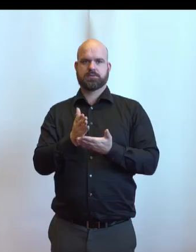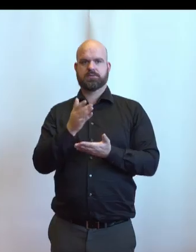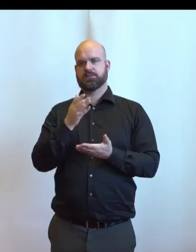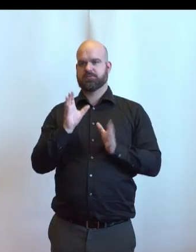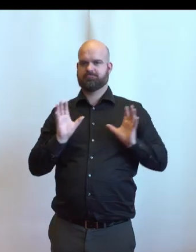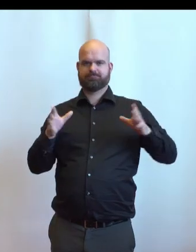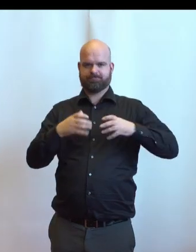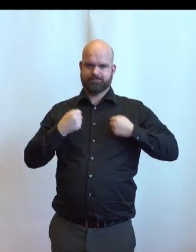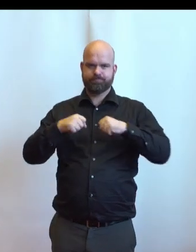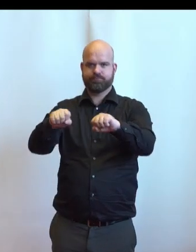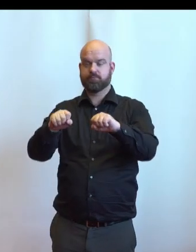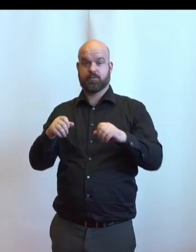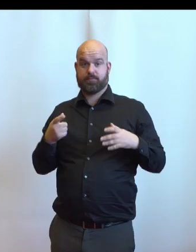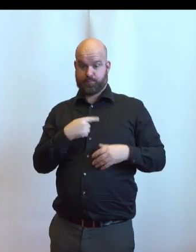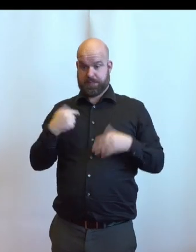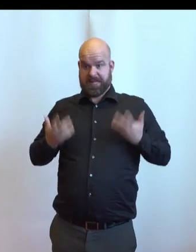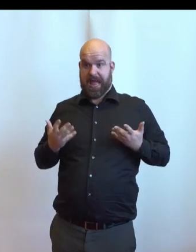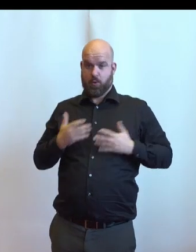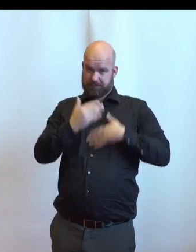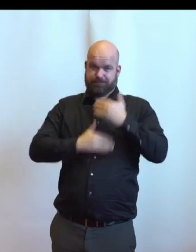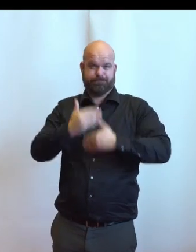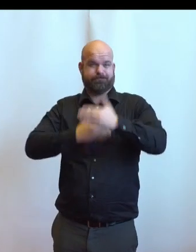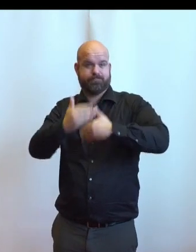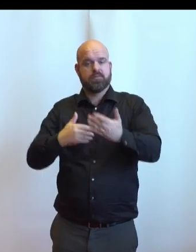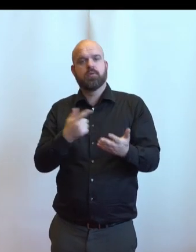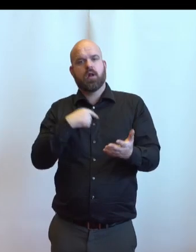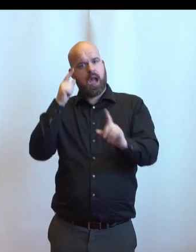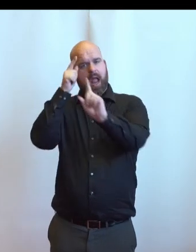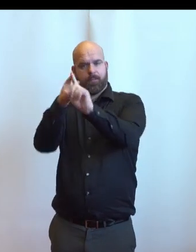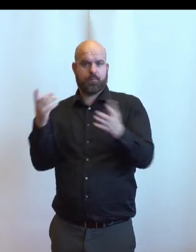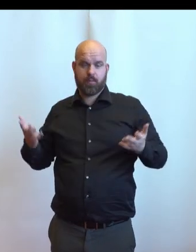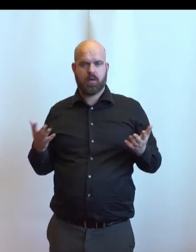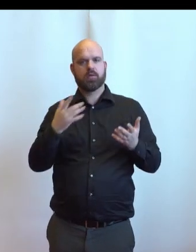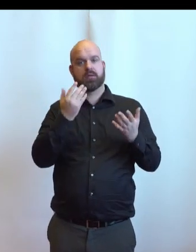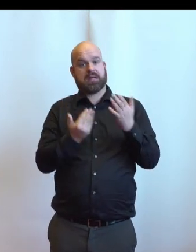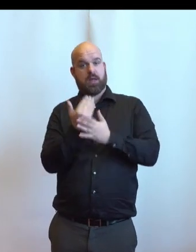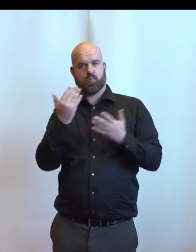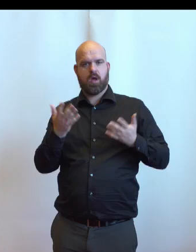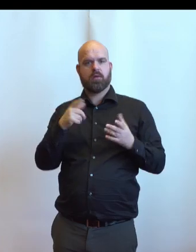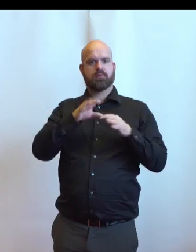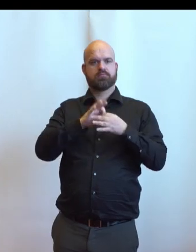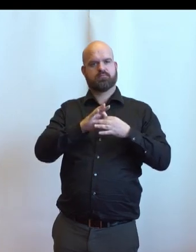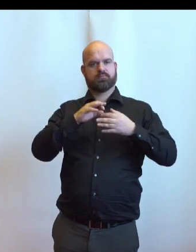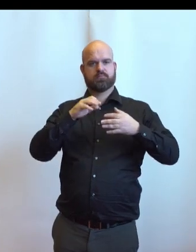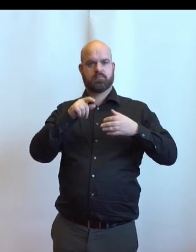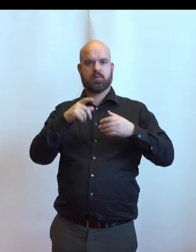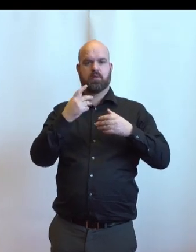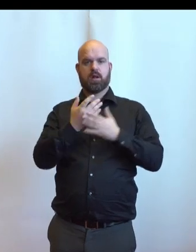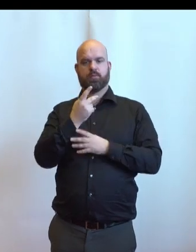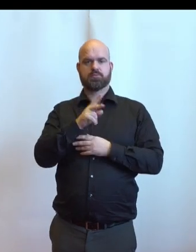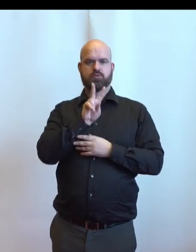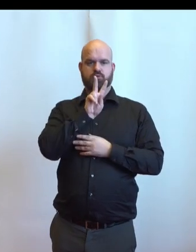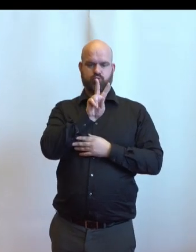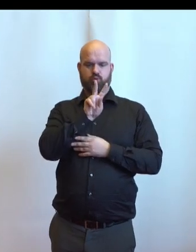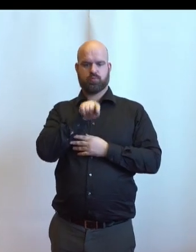web content accessibility guidelines that is being worked on right now. It's called WCAG 2.1, imaginatively.